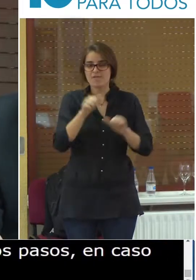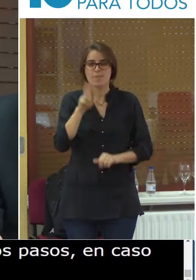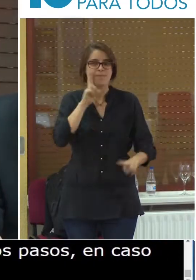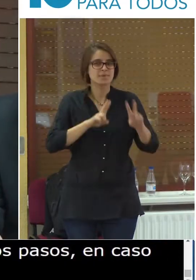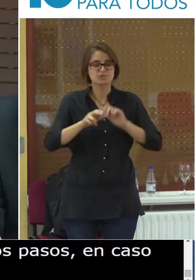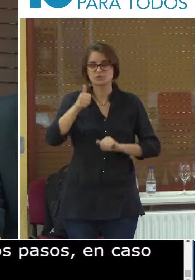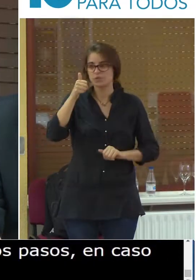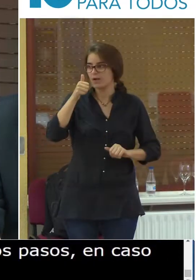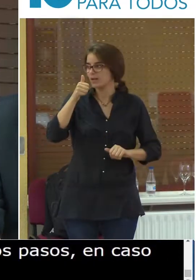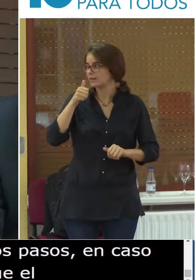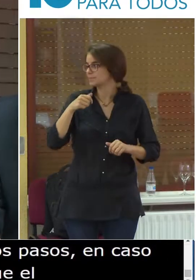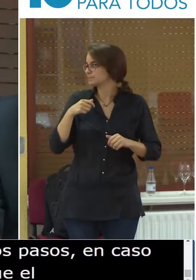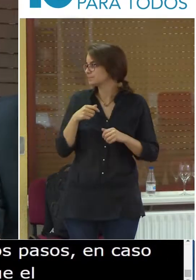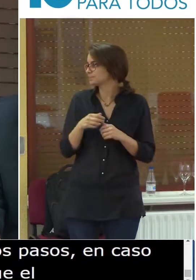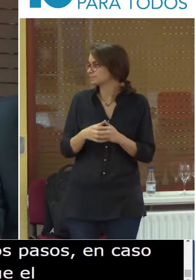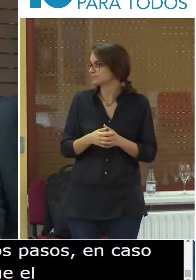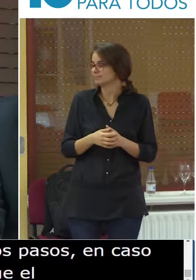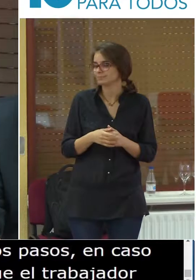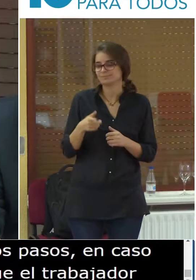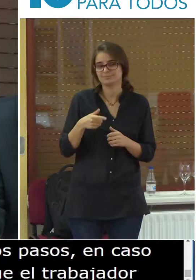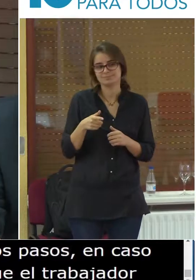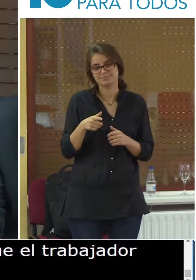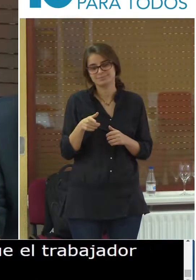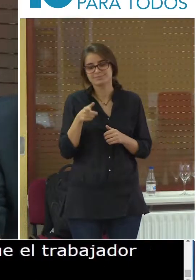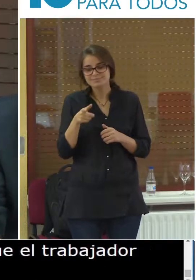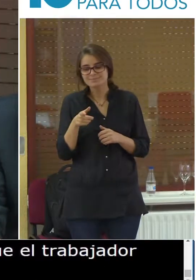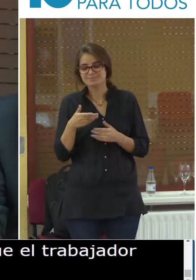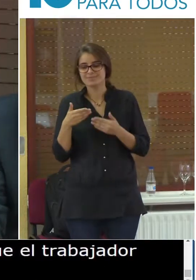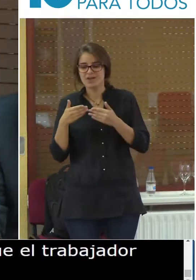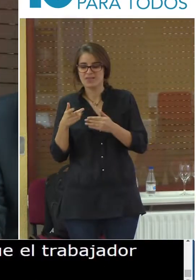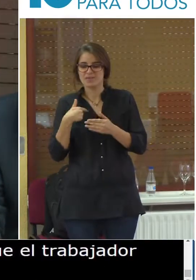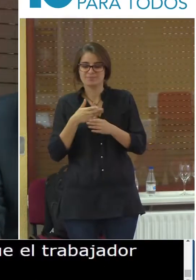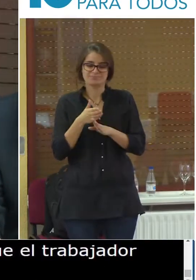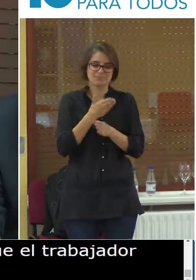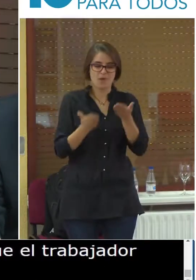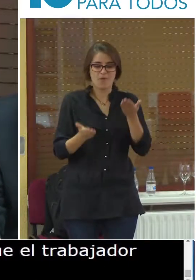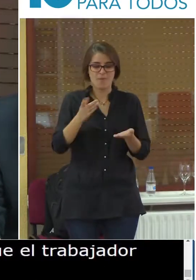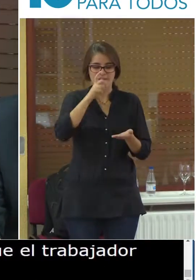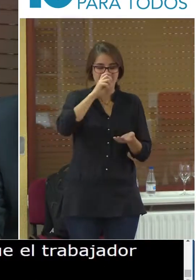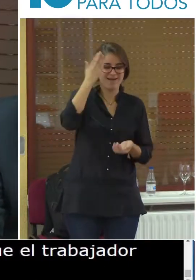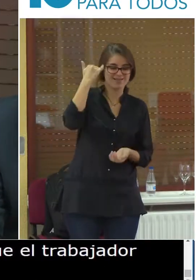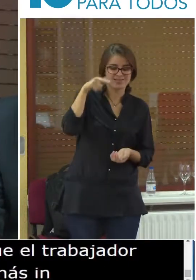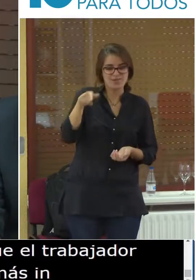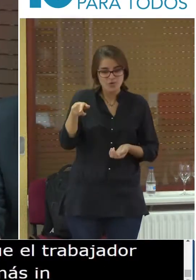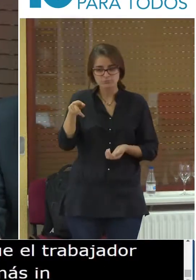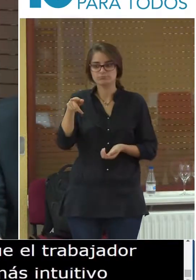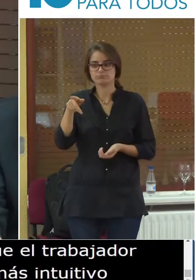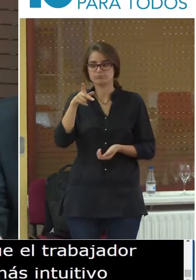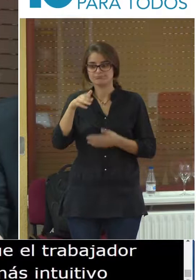for the user to access this in a more visual and immediate way